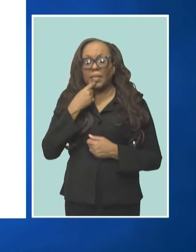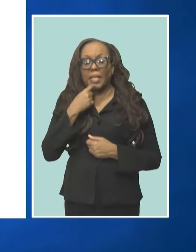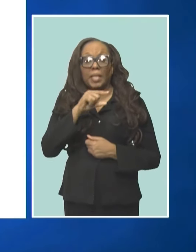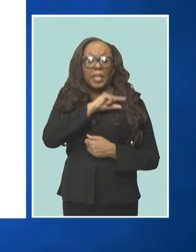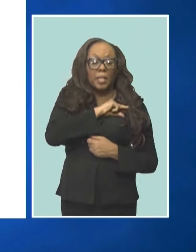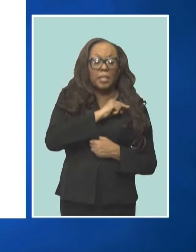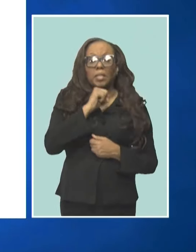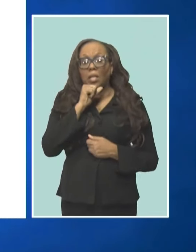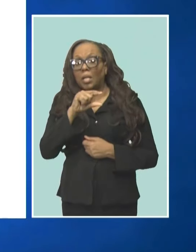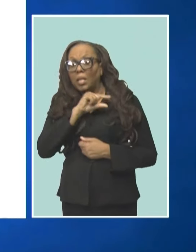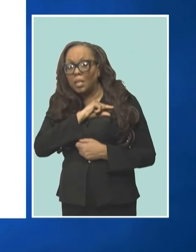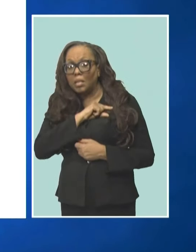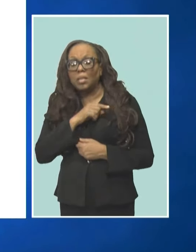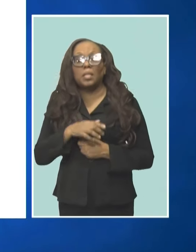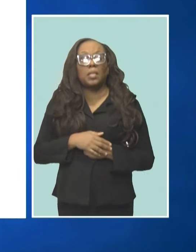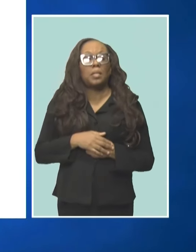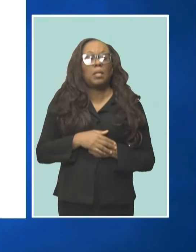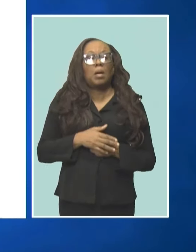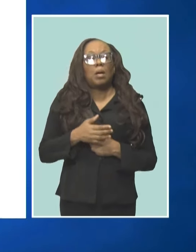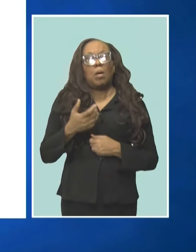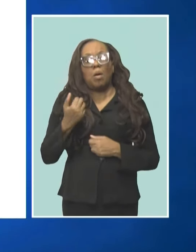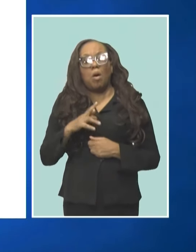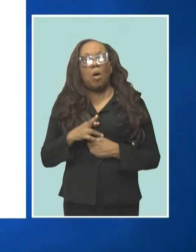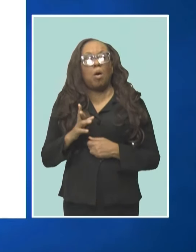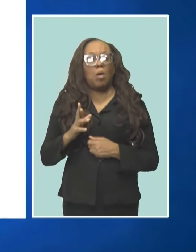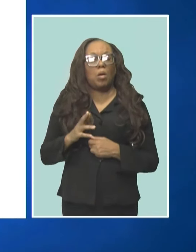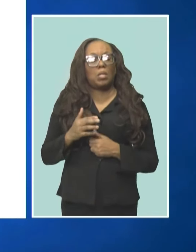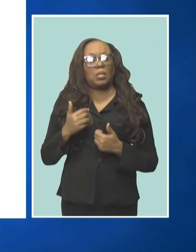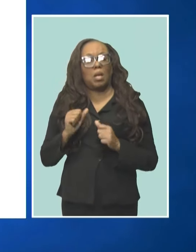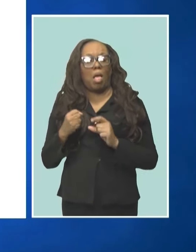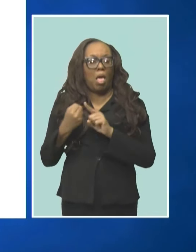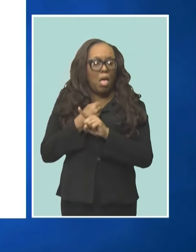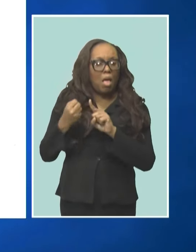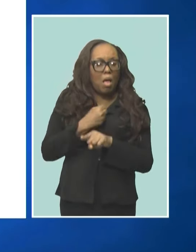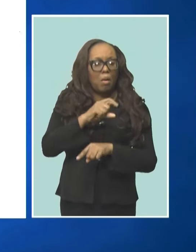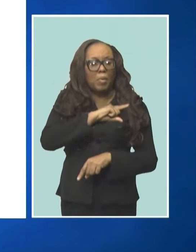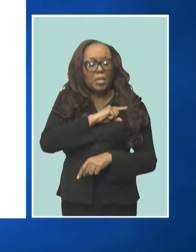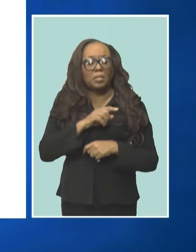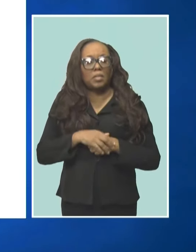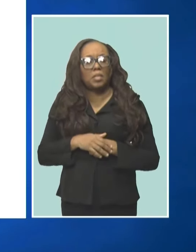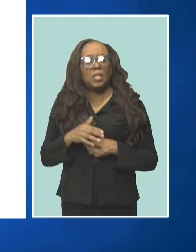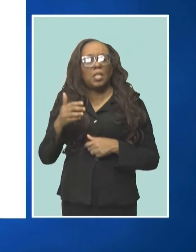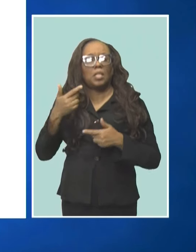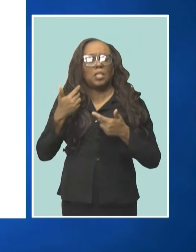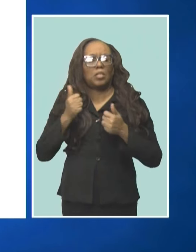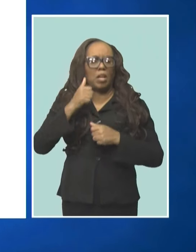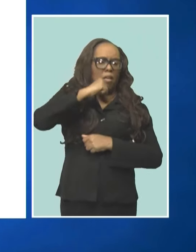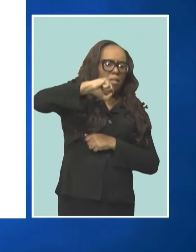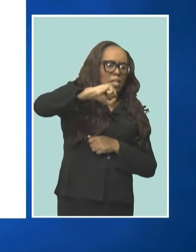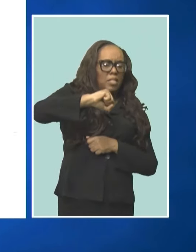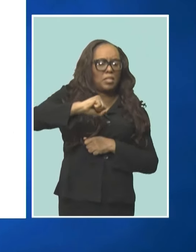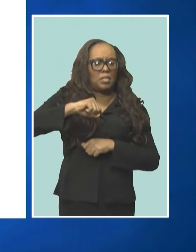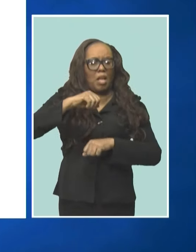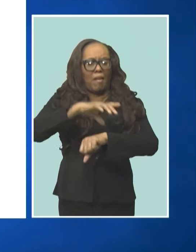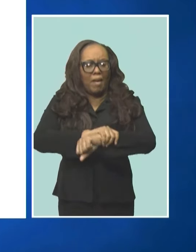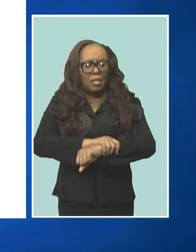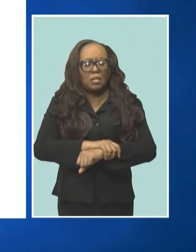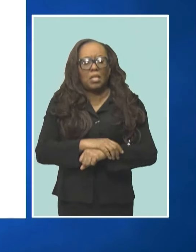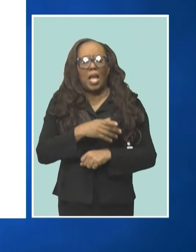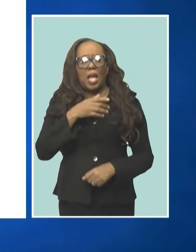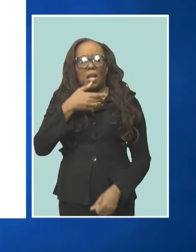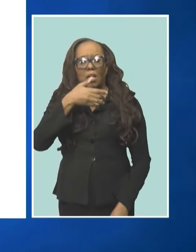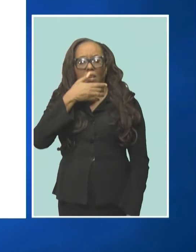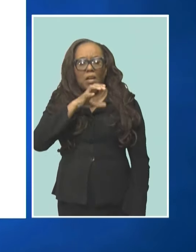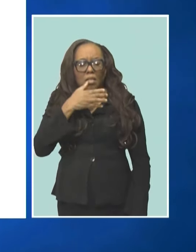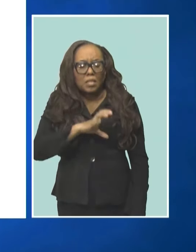bullet, assaulting a police officer in the execution of his duty, resisting arrest, and using abusive language on March